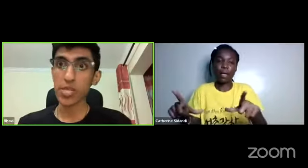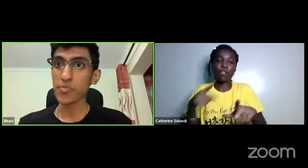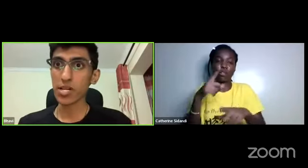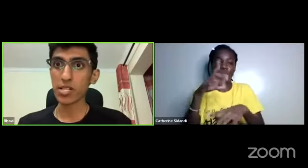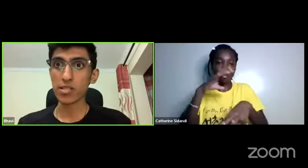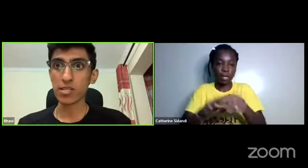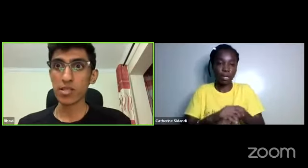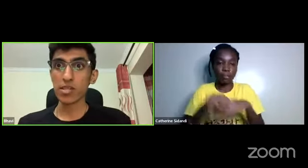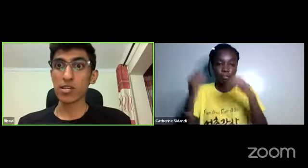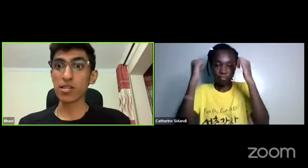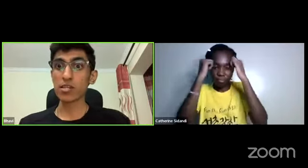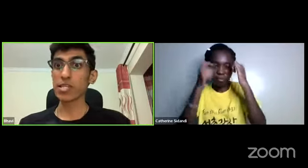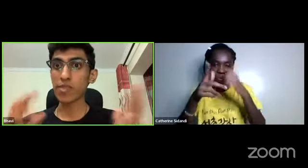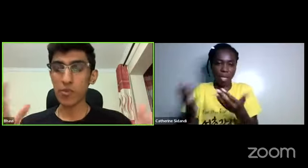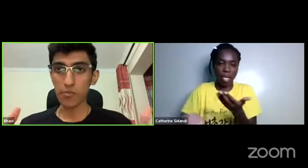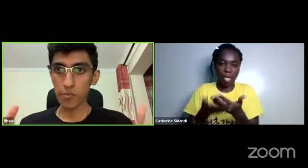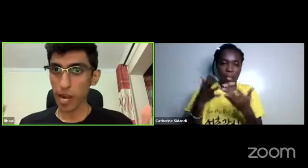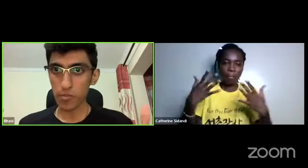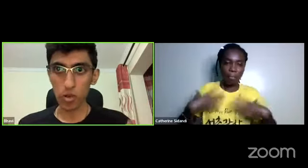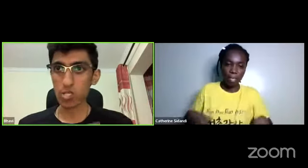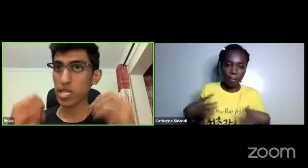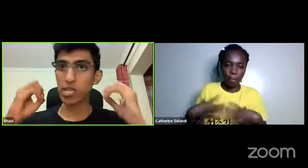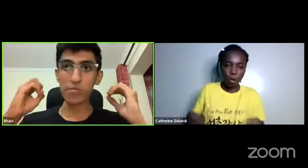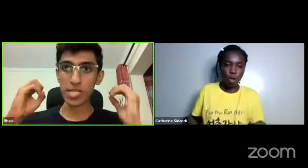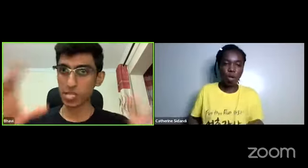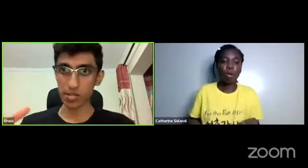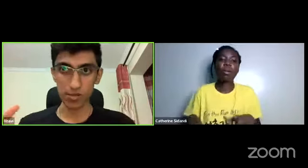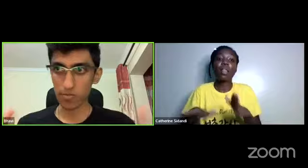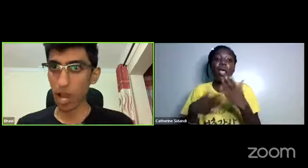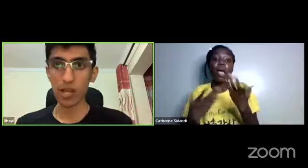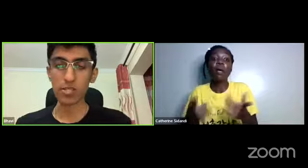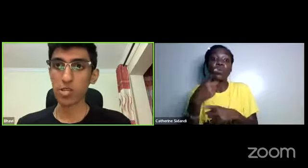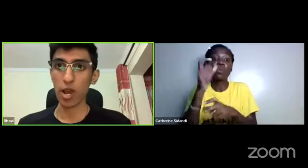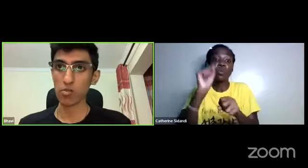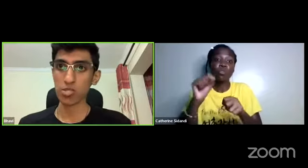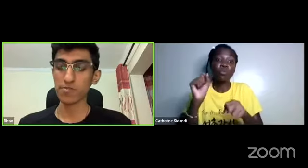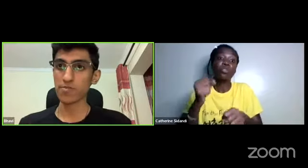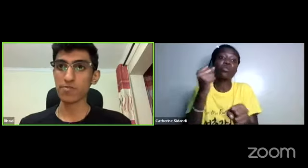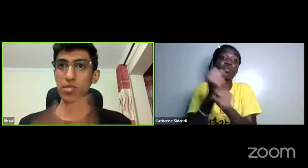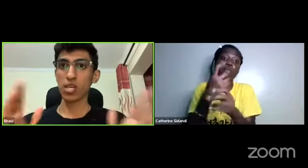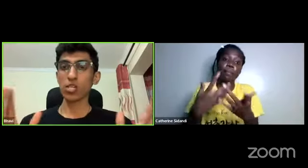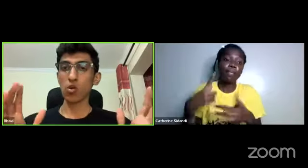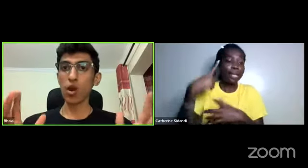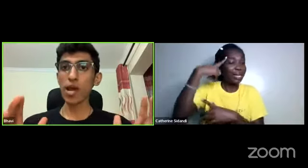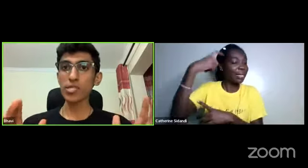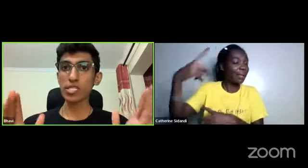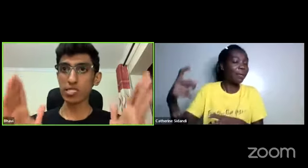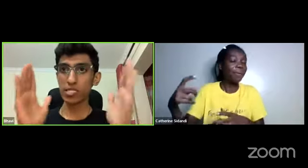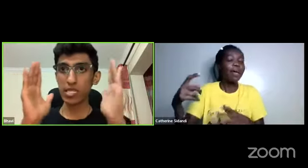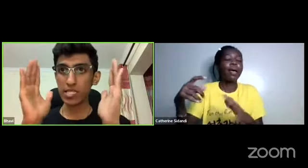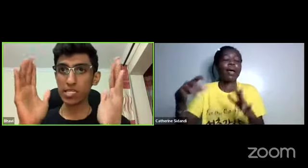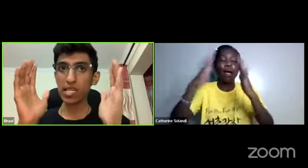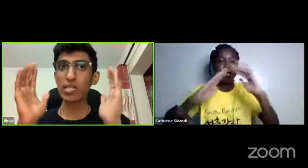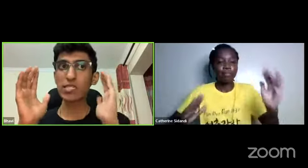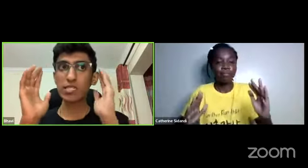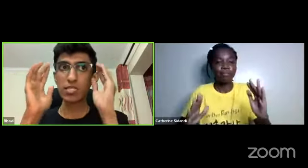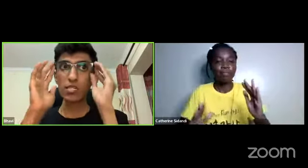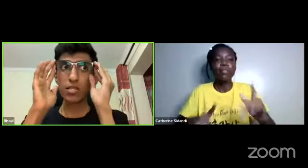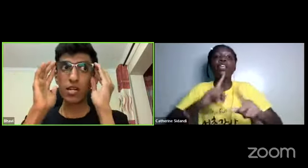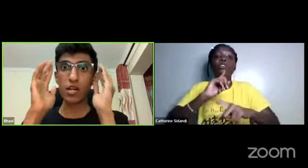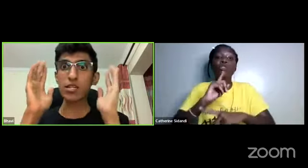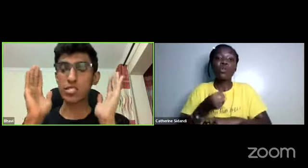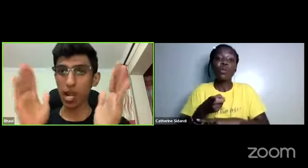helped people get the right plots and they built their dream house. So what happens is, this